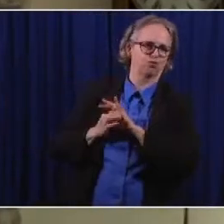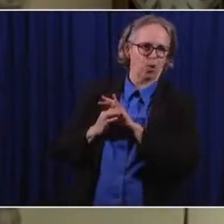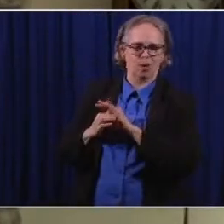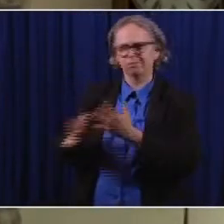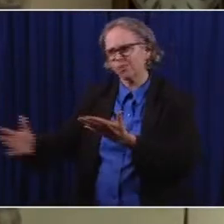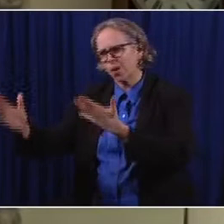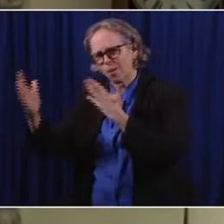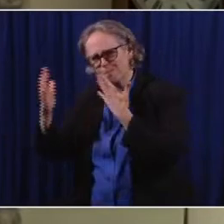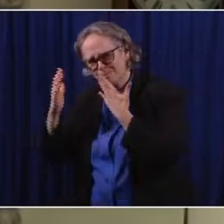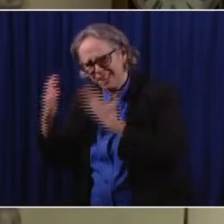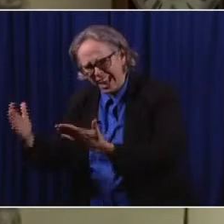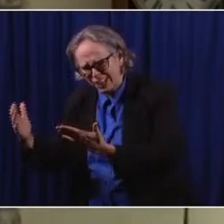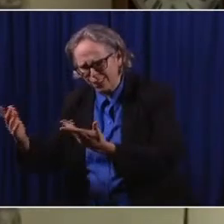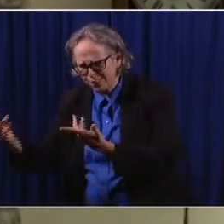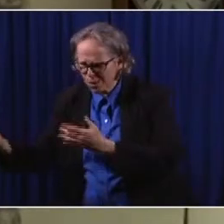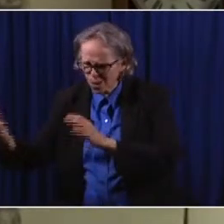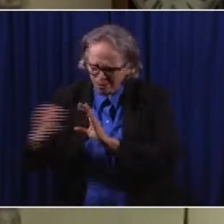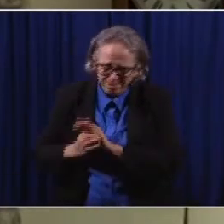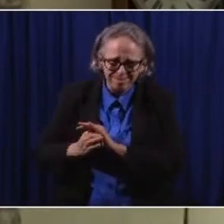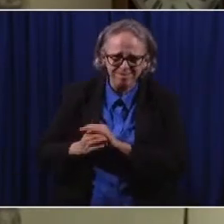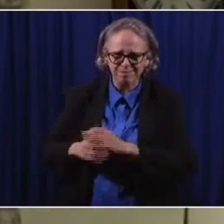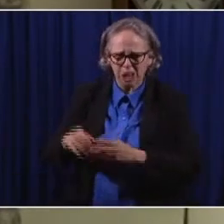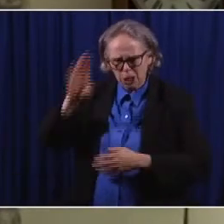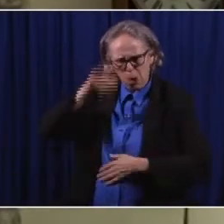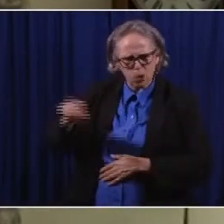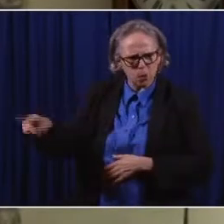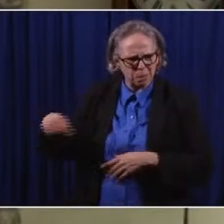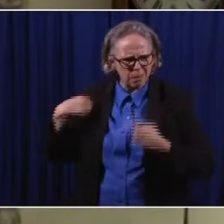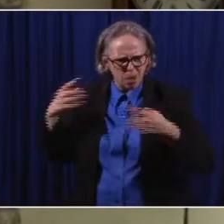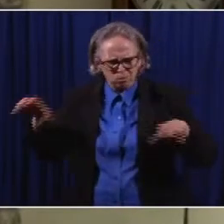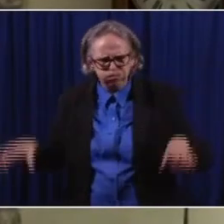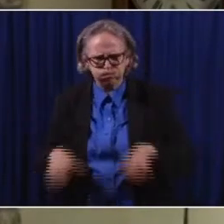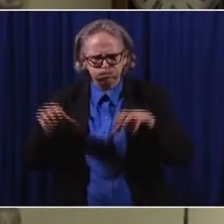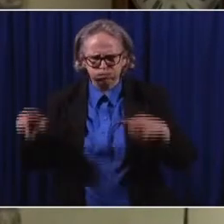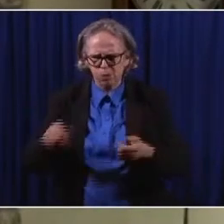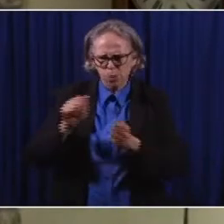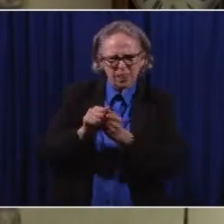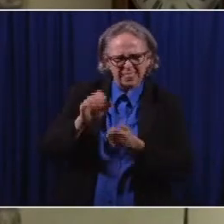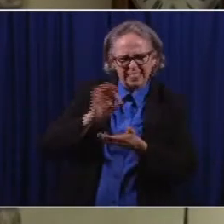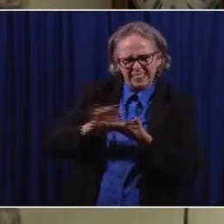very hard on the census. Tell us how we're doing in Ohio.